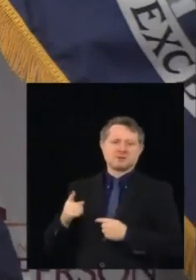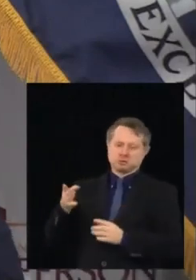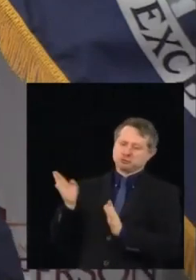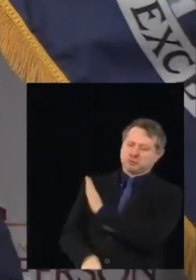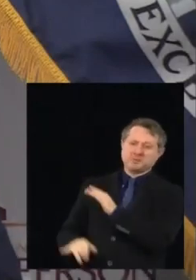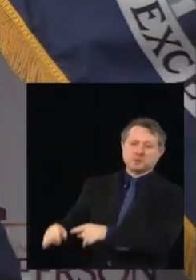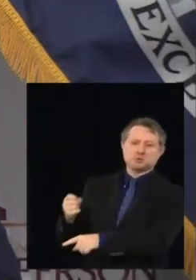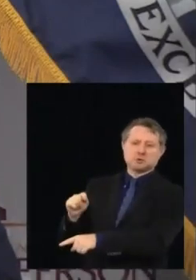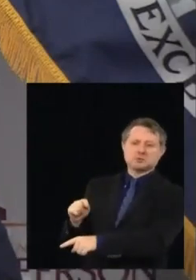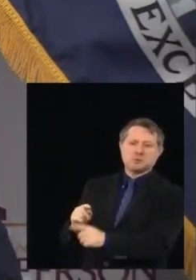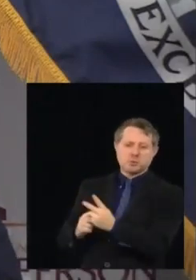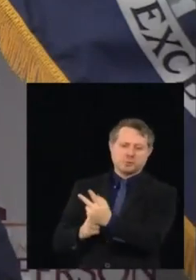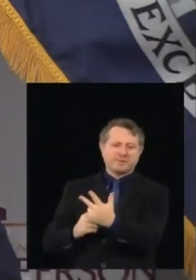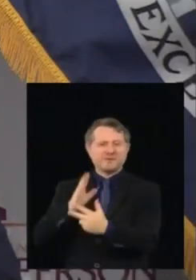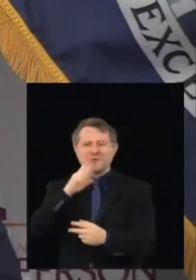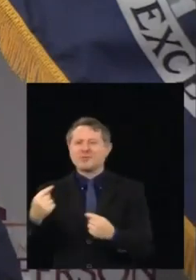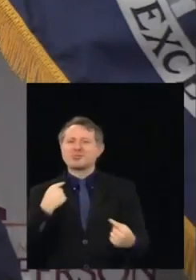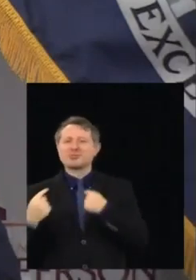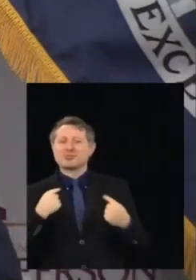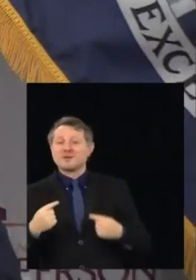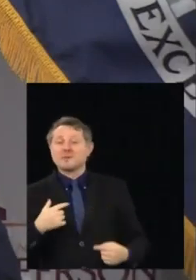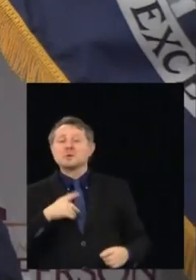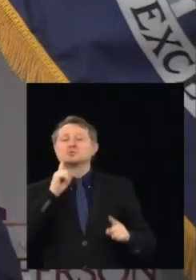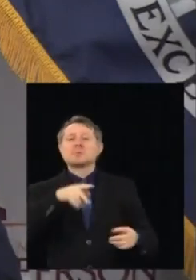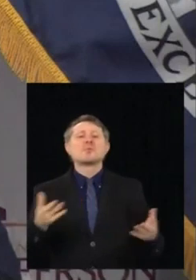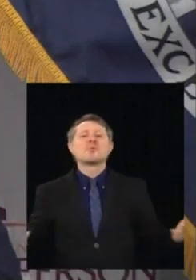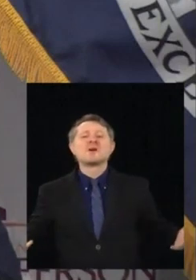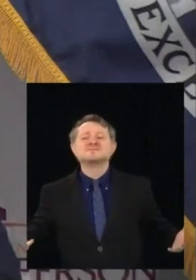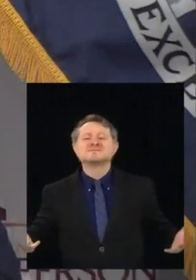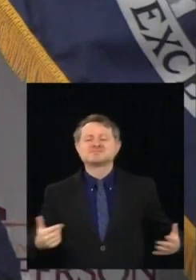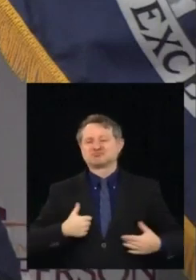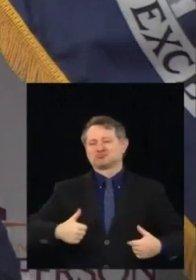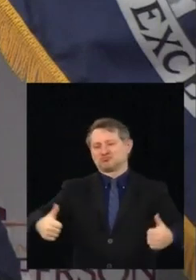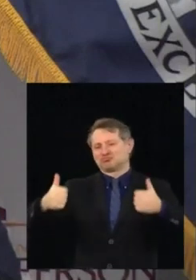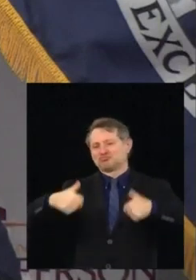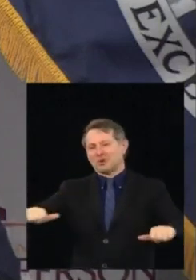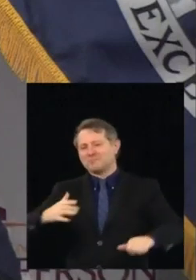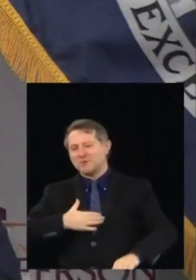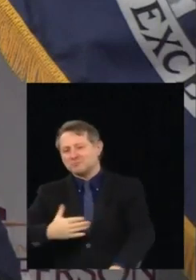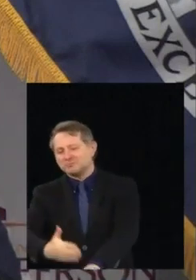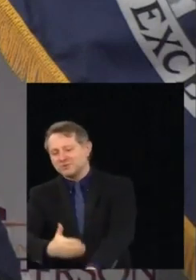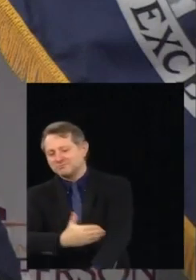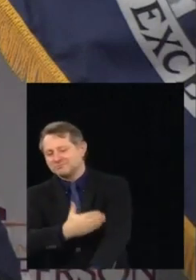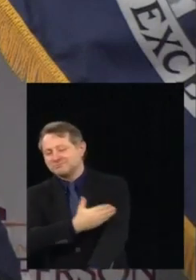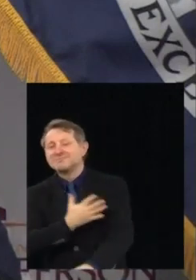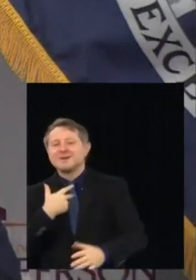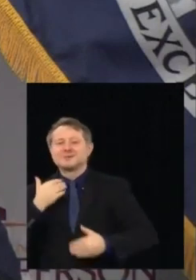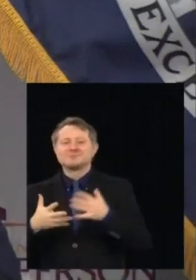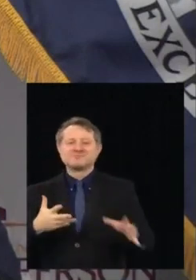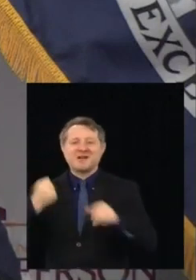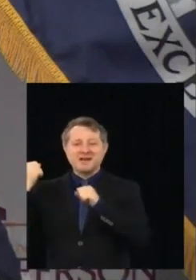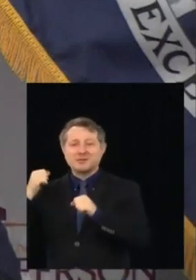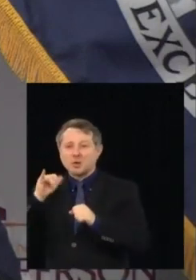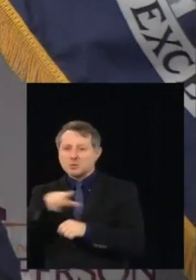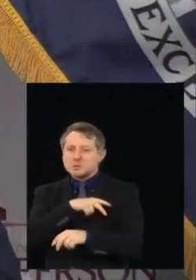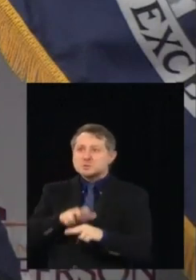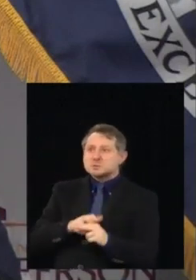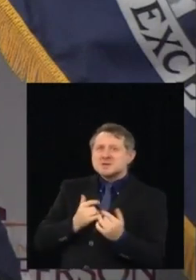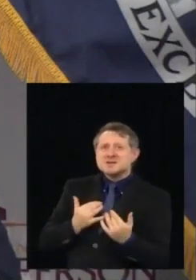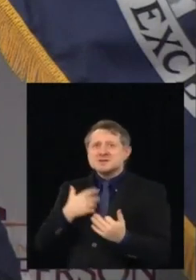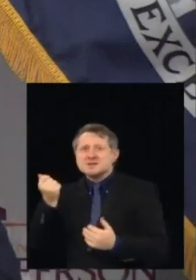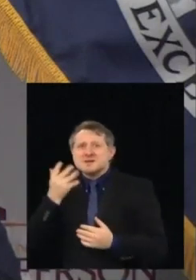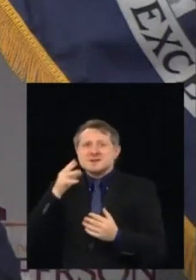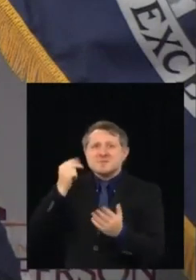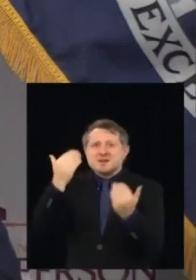people. And then I'll say to you, look, we were trying to accelerate as fast as possible because people were waiting for their unemployment benefit and everybody